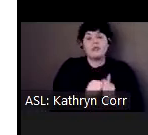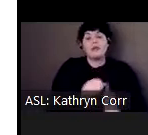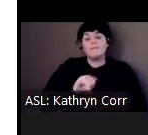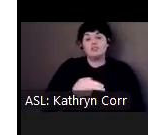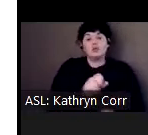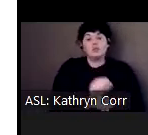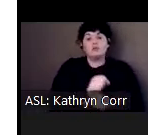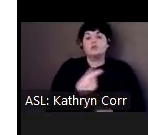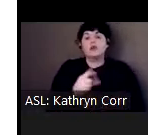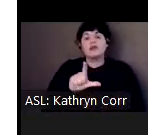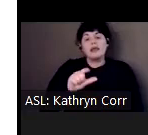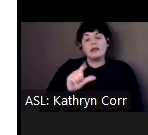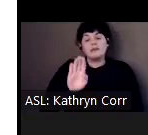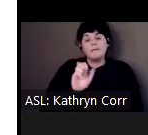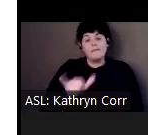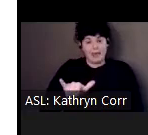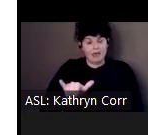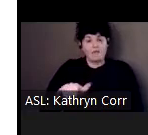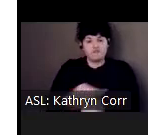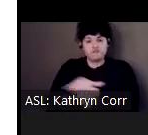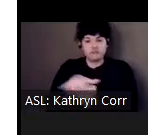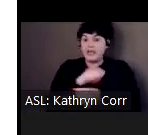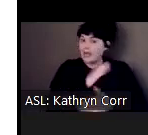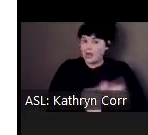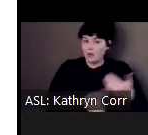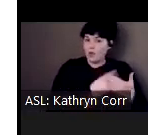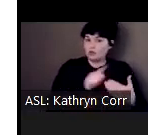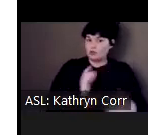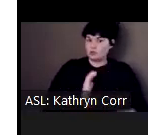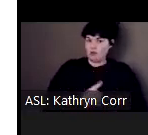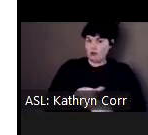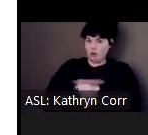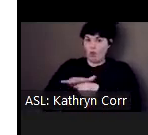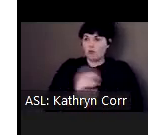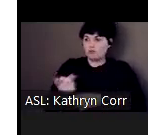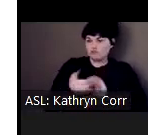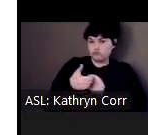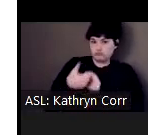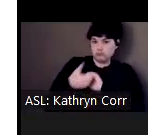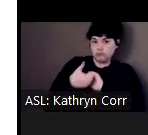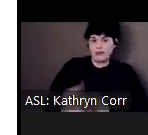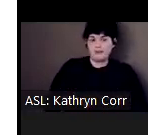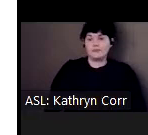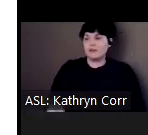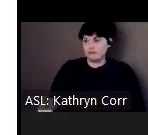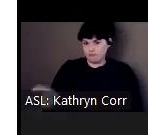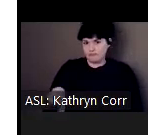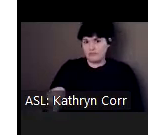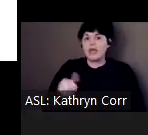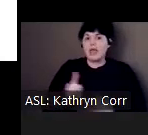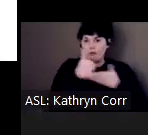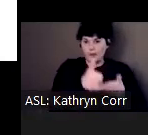Michigan Works offices, it's just our local one. So they are helping. Can you go to the next